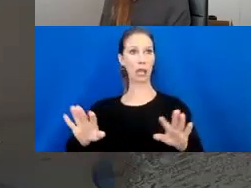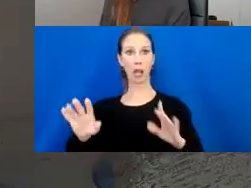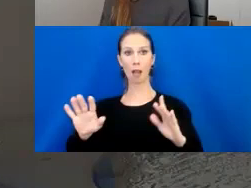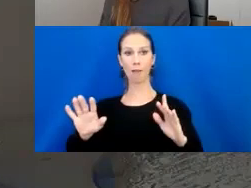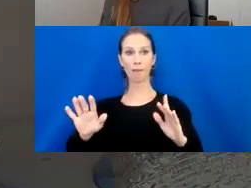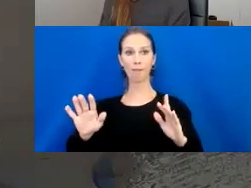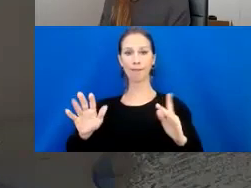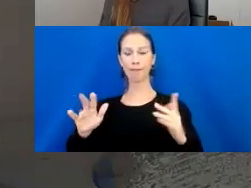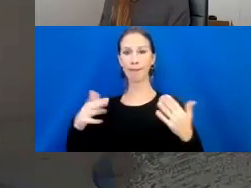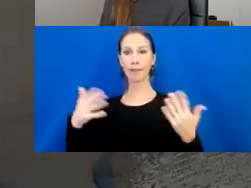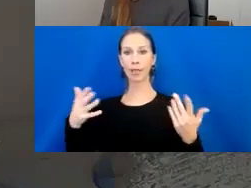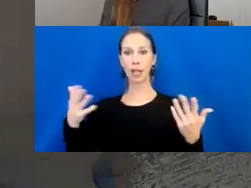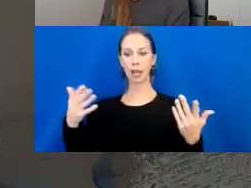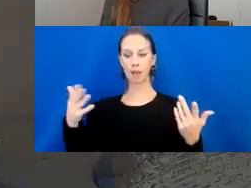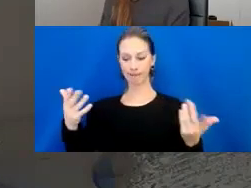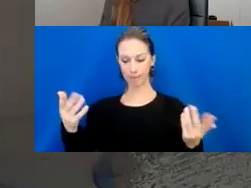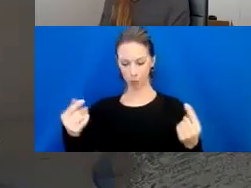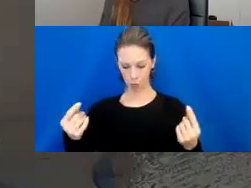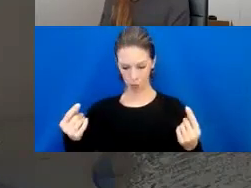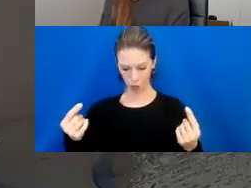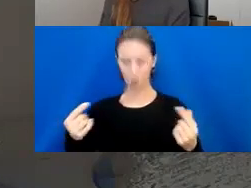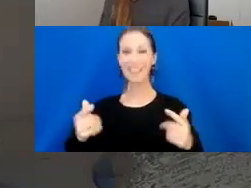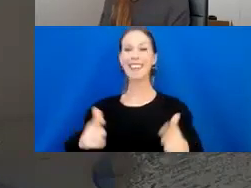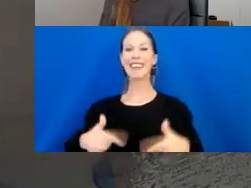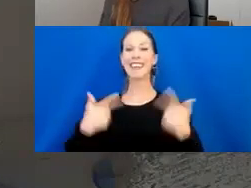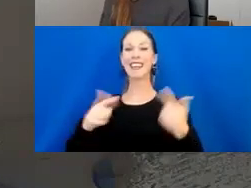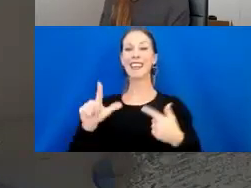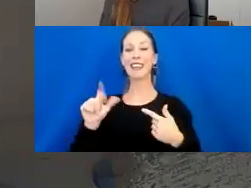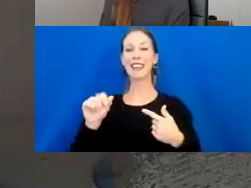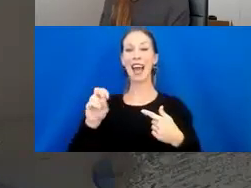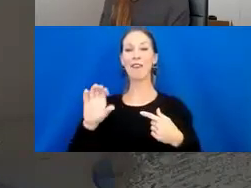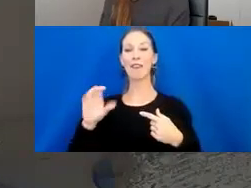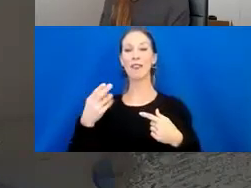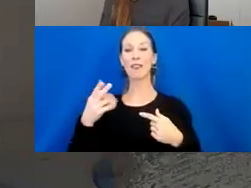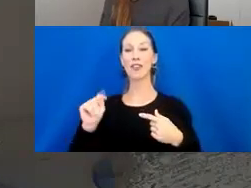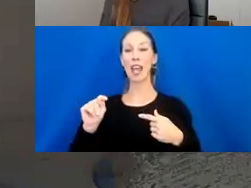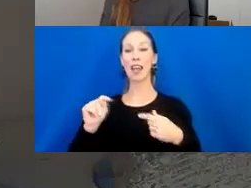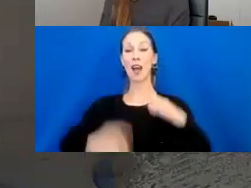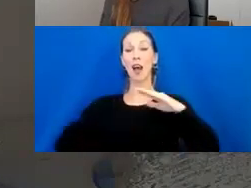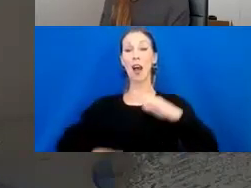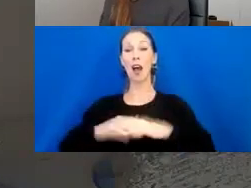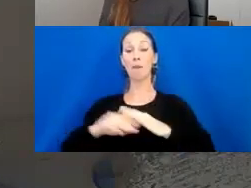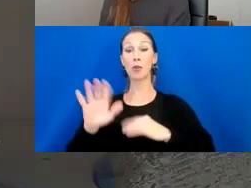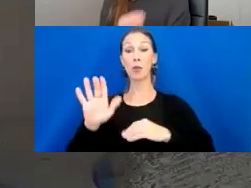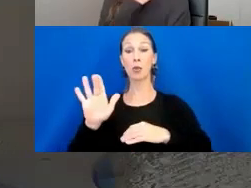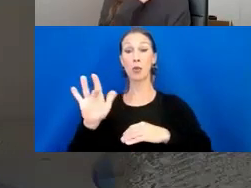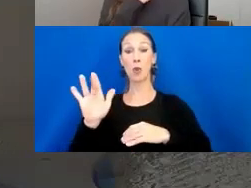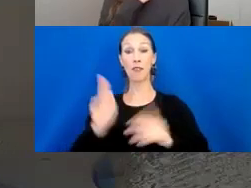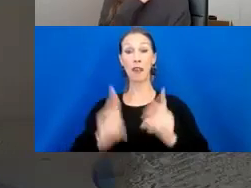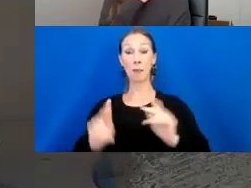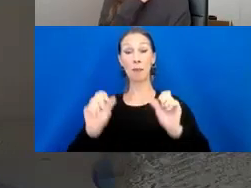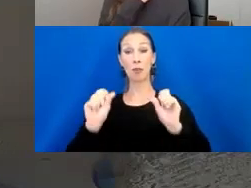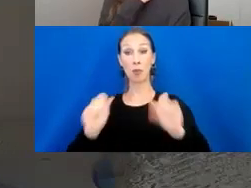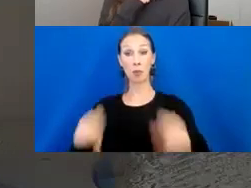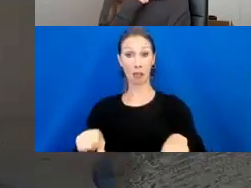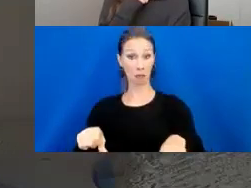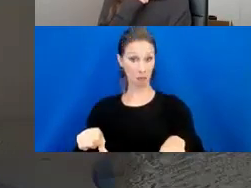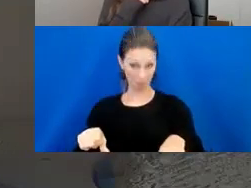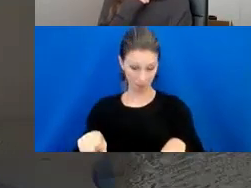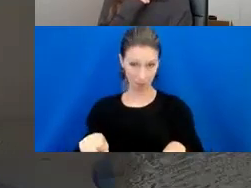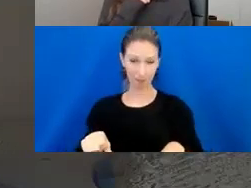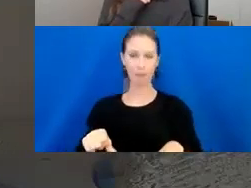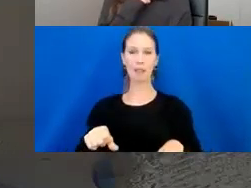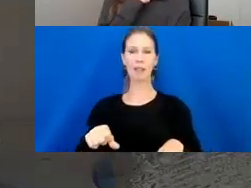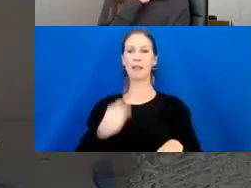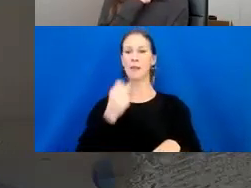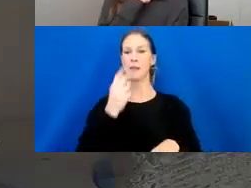to do live chats with others up to 25 people. I don't think any of our sessions in